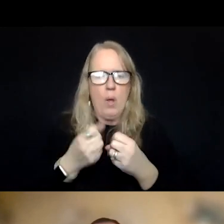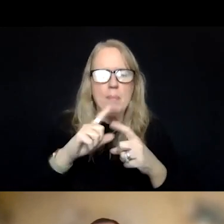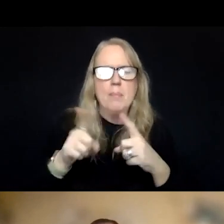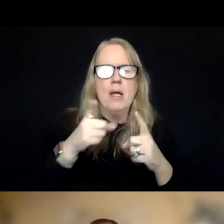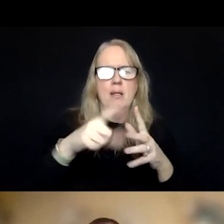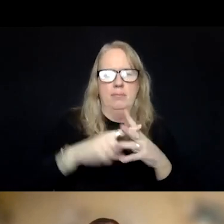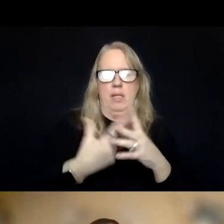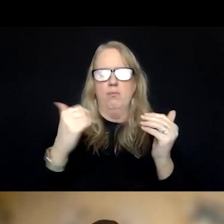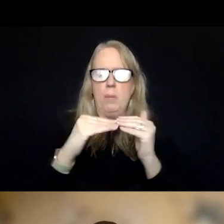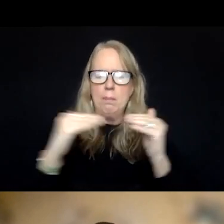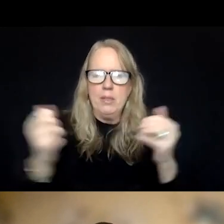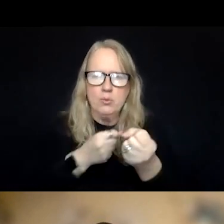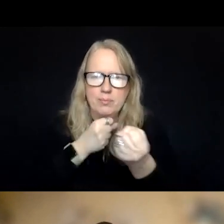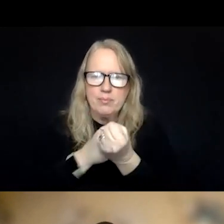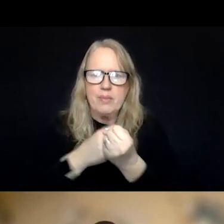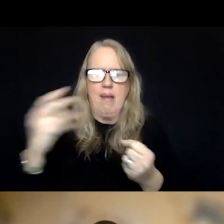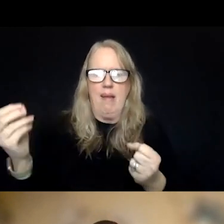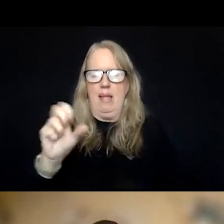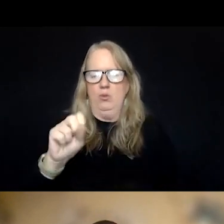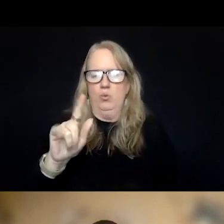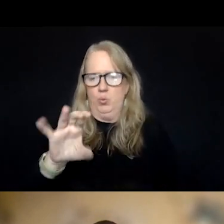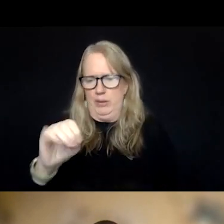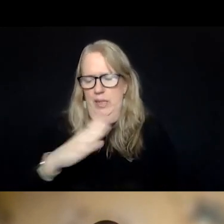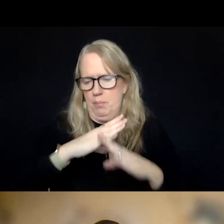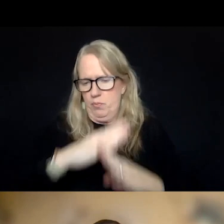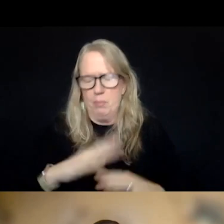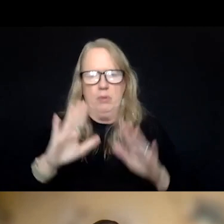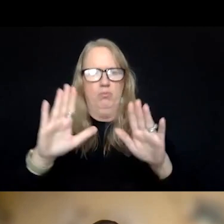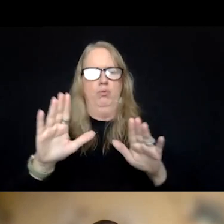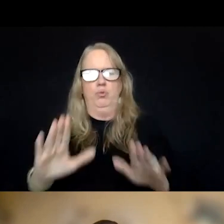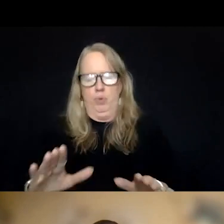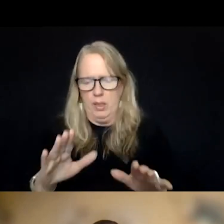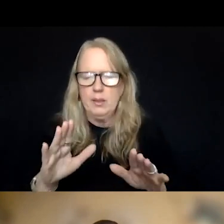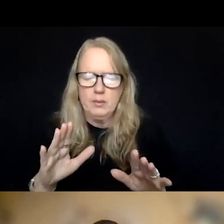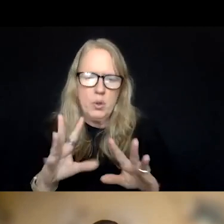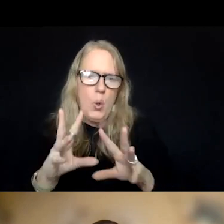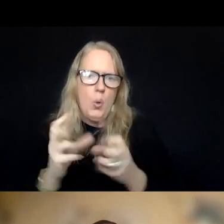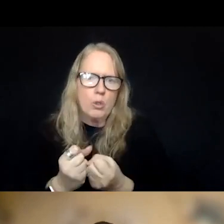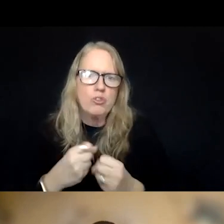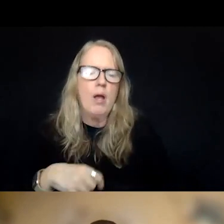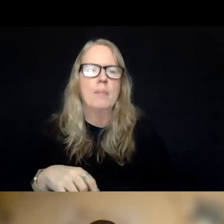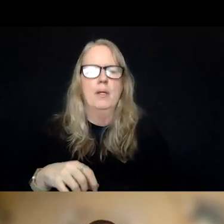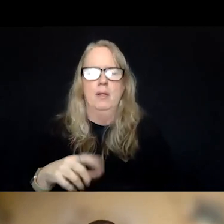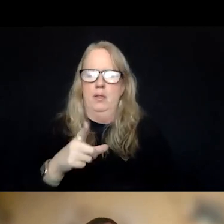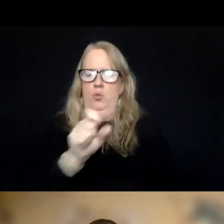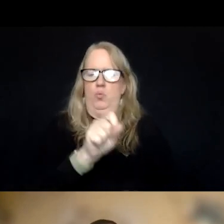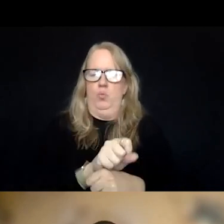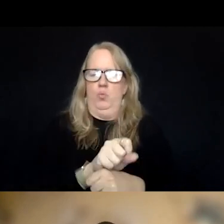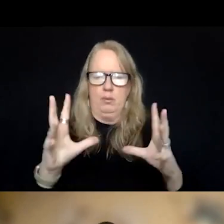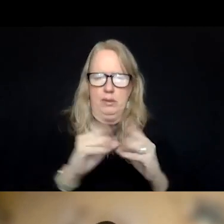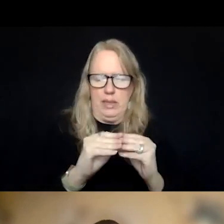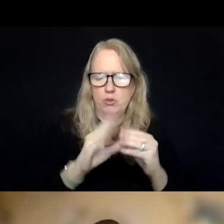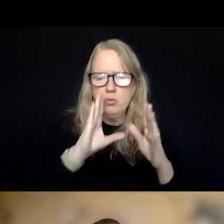peer support and suicide prevention. This is going to be a great workshop, and there's a couple of the work sessions that are focused